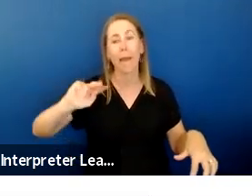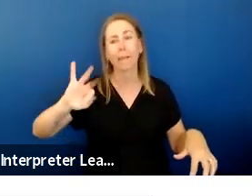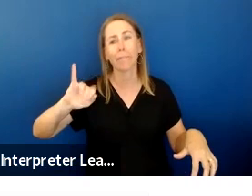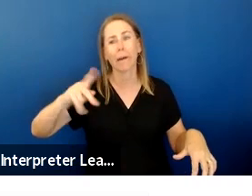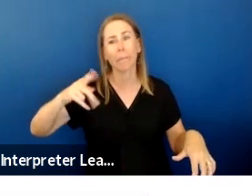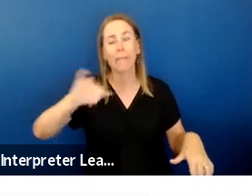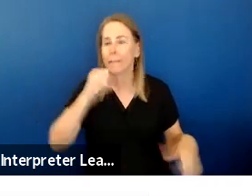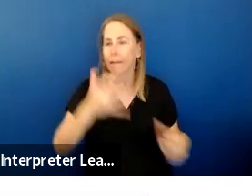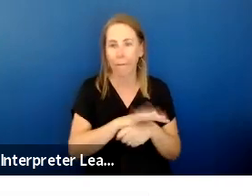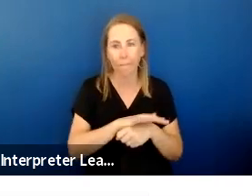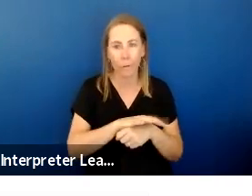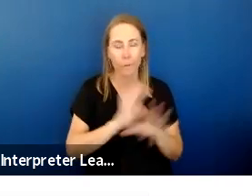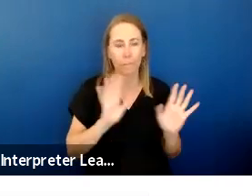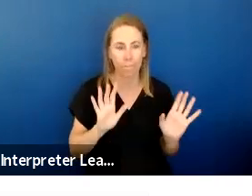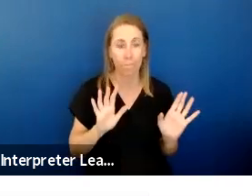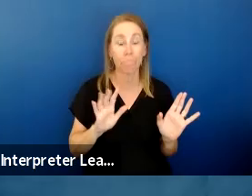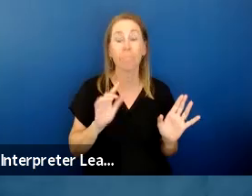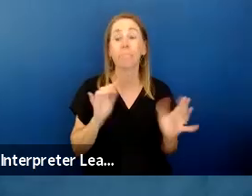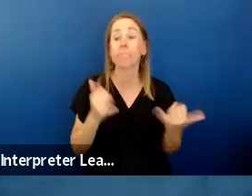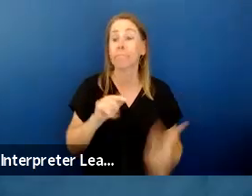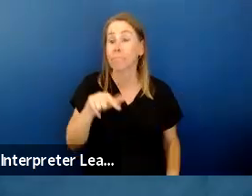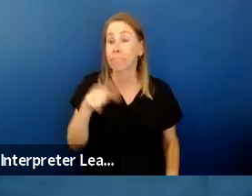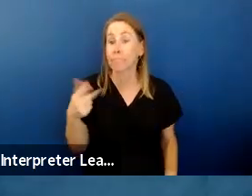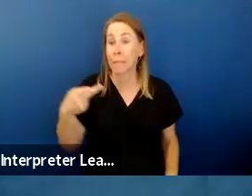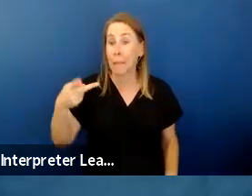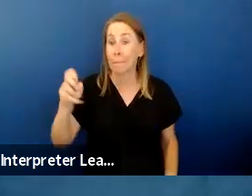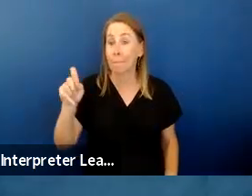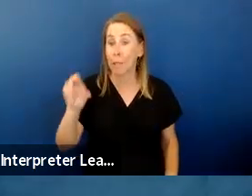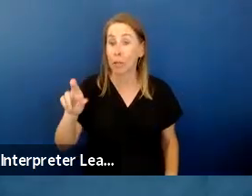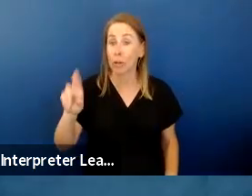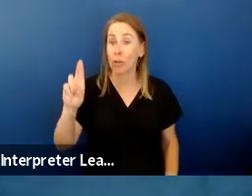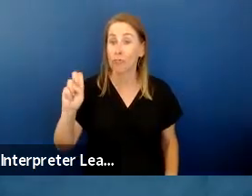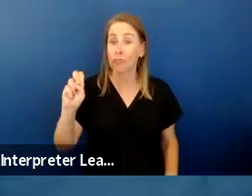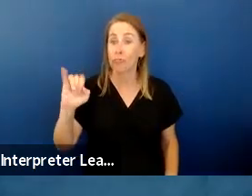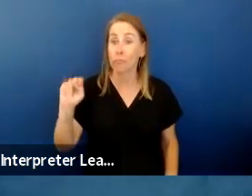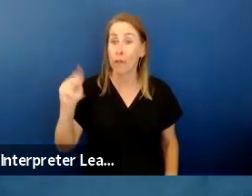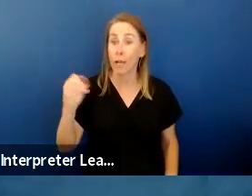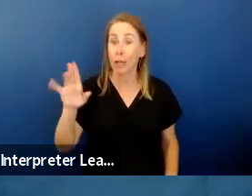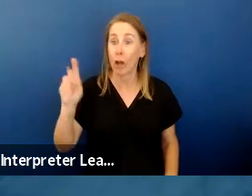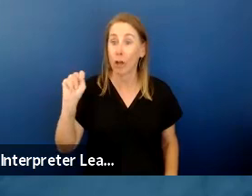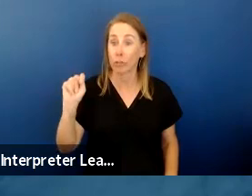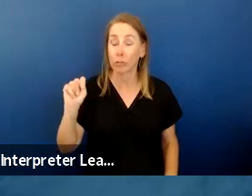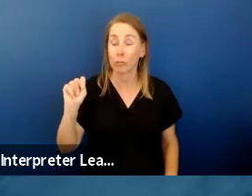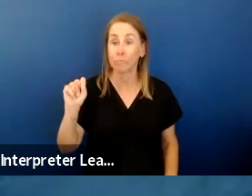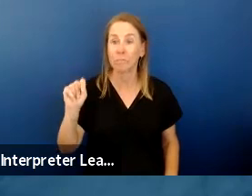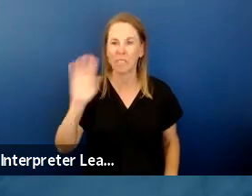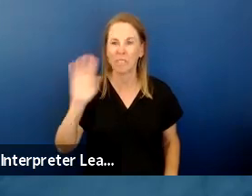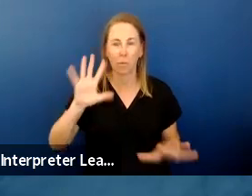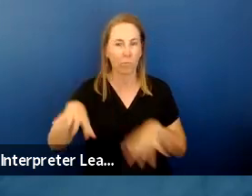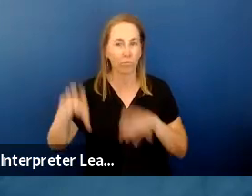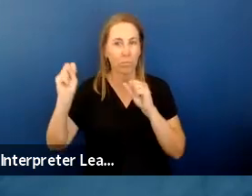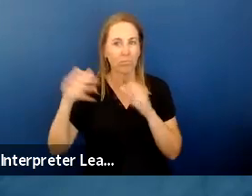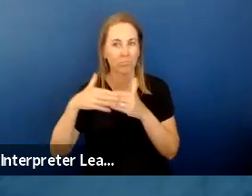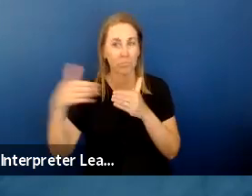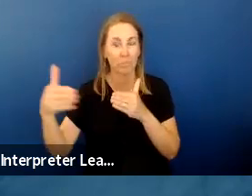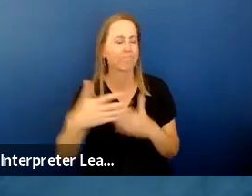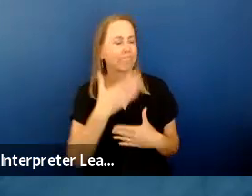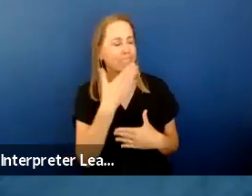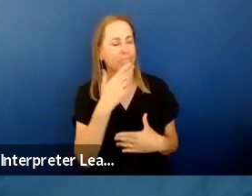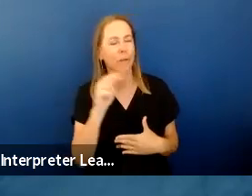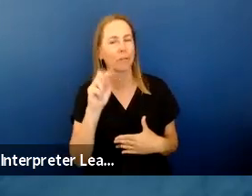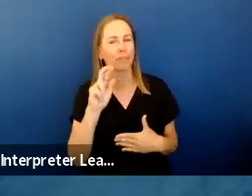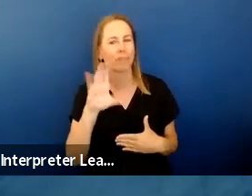So I'm going to turn the time over to Peter Reinhardt so we can go on to our next section. Thank you, Tracy. I